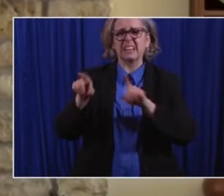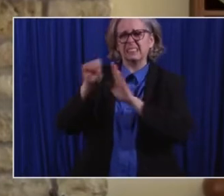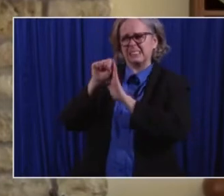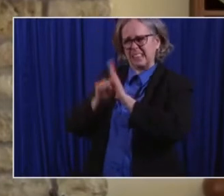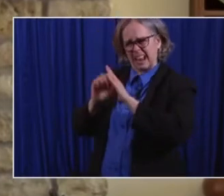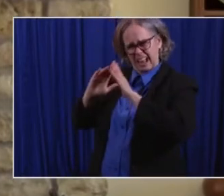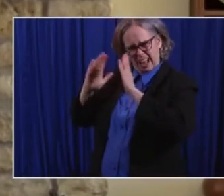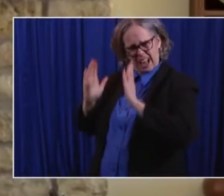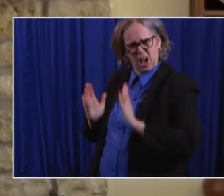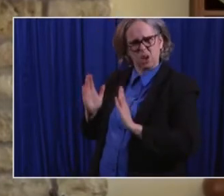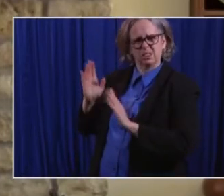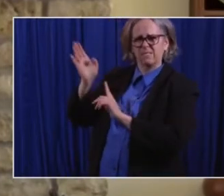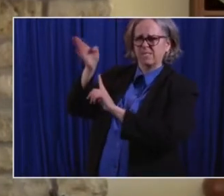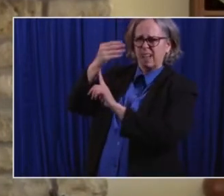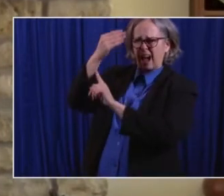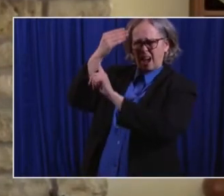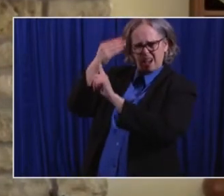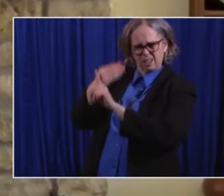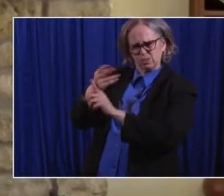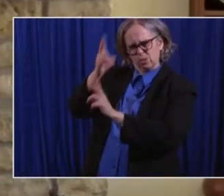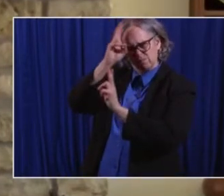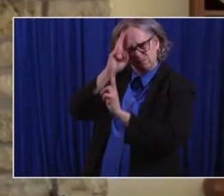Rhodes Office Tower in Columbus.